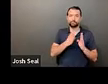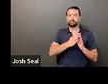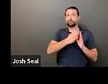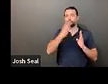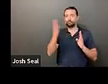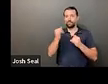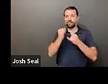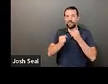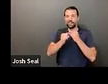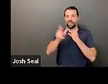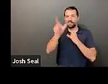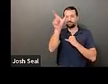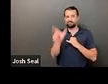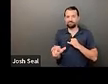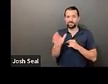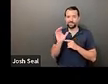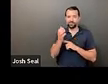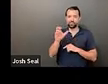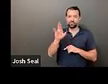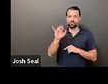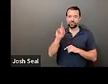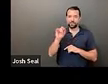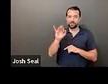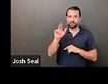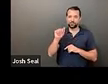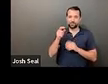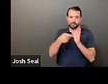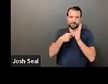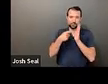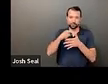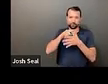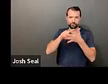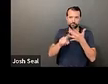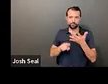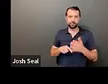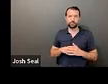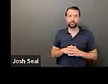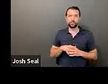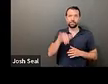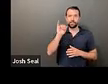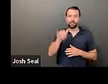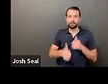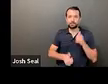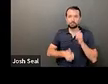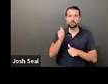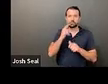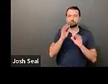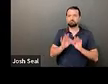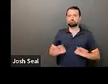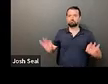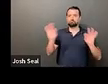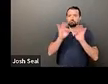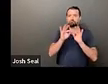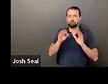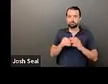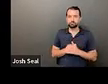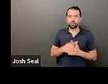The criteria is really the most important part in terms of what you need to think about and what you need